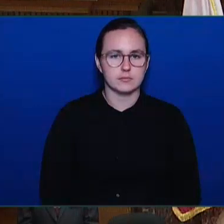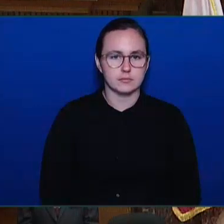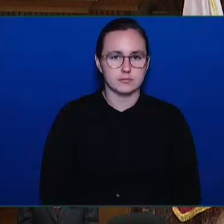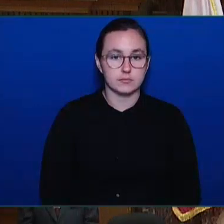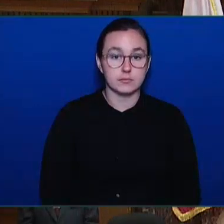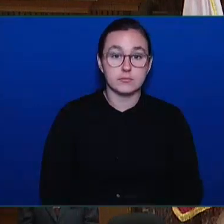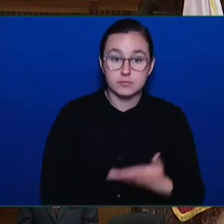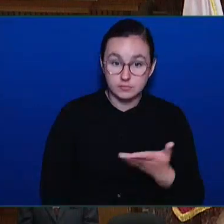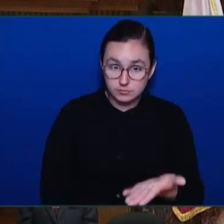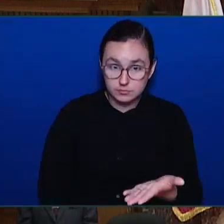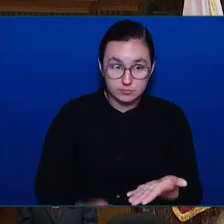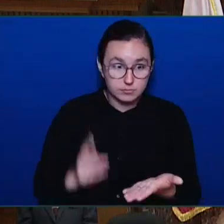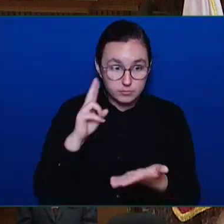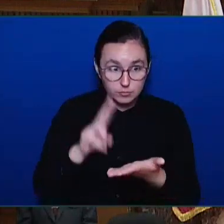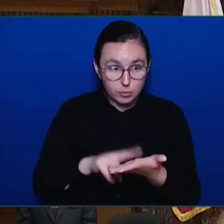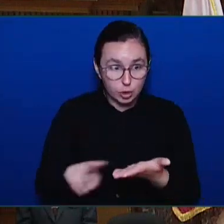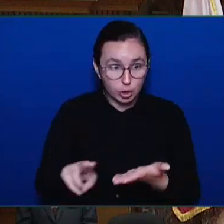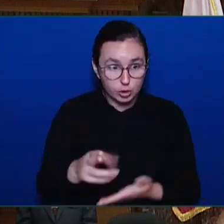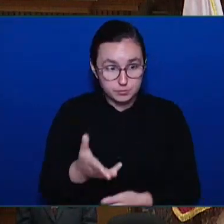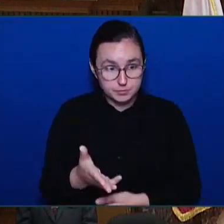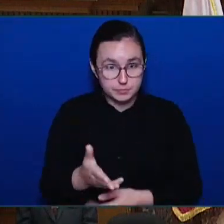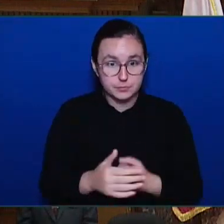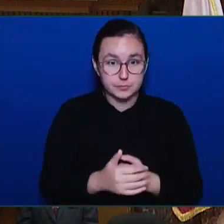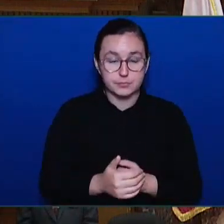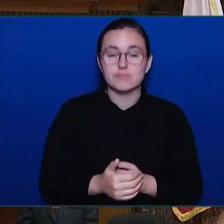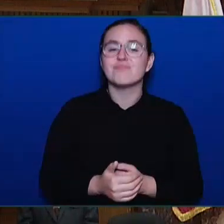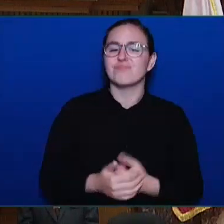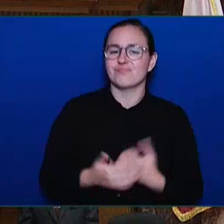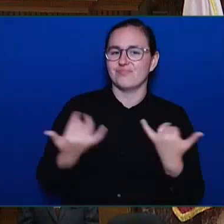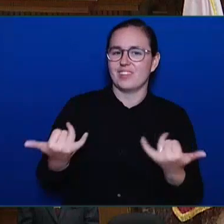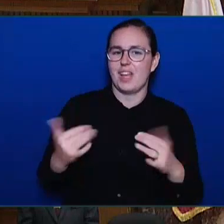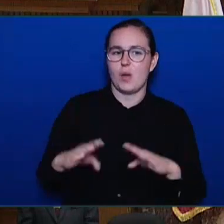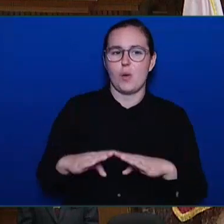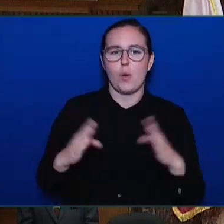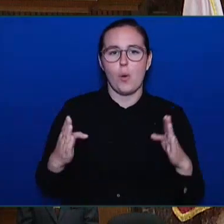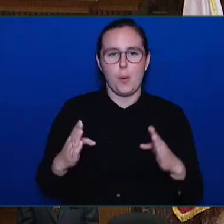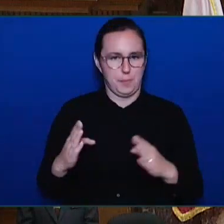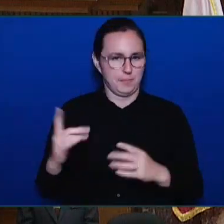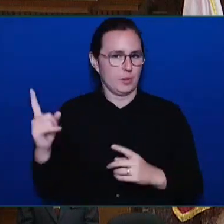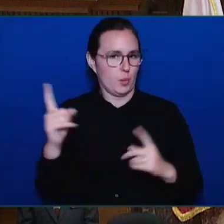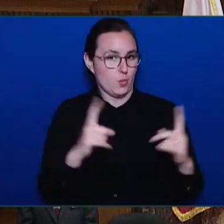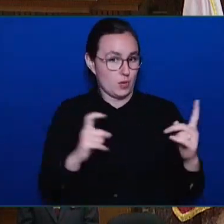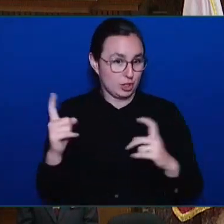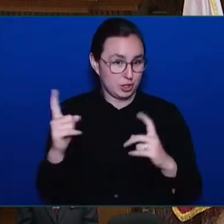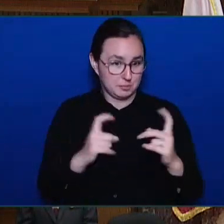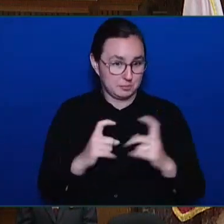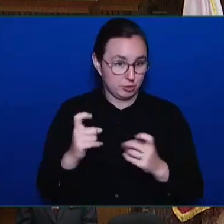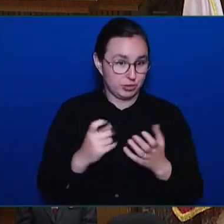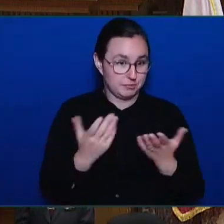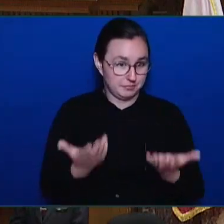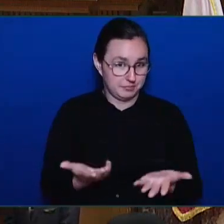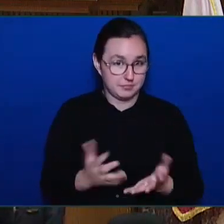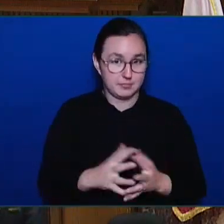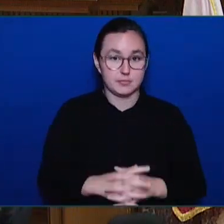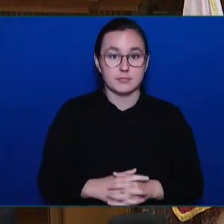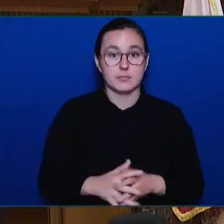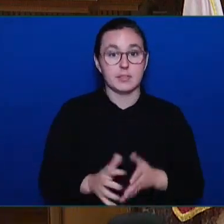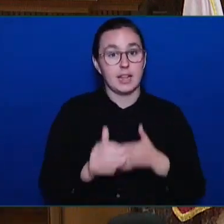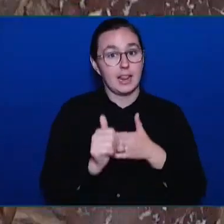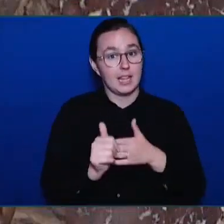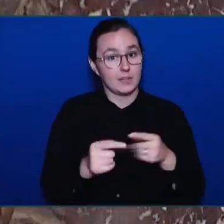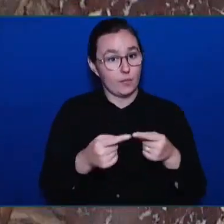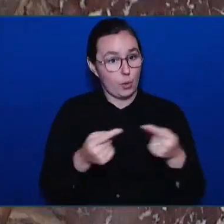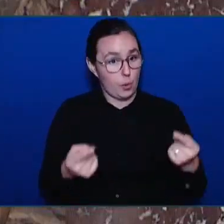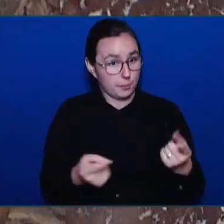Oral questions by members. Leader of the Official Opposition. Thank you, Mr. Speaker. Mr. Speaker, the government's